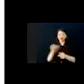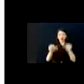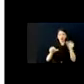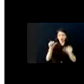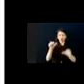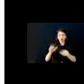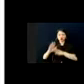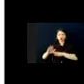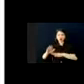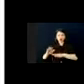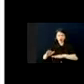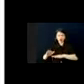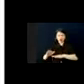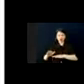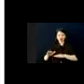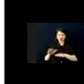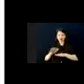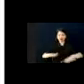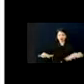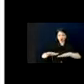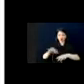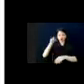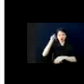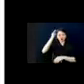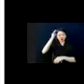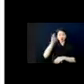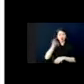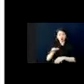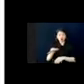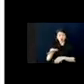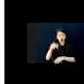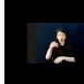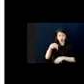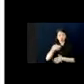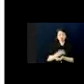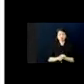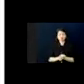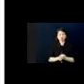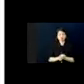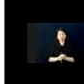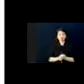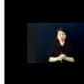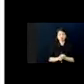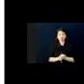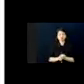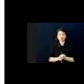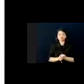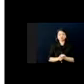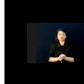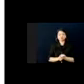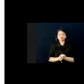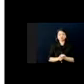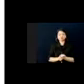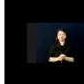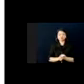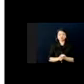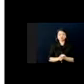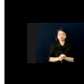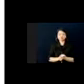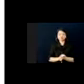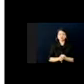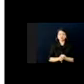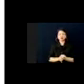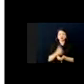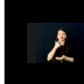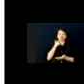is really central to being able to connect a lot of individuals, especially in rural areas, to financial services. So I think I'm